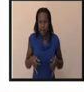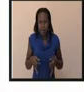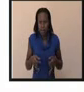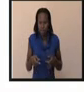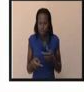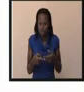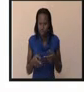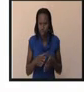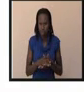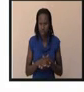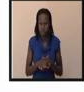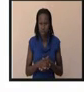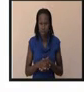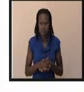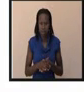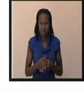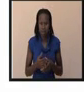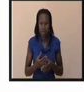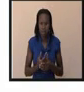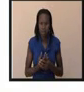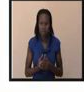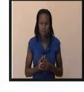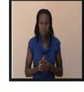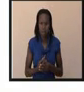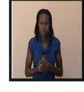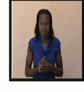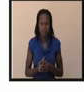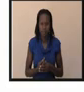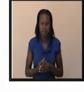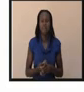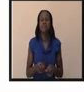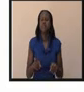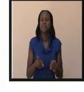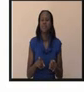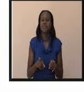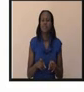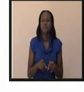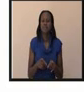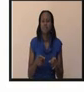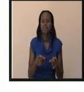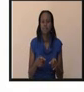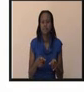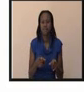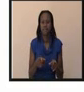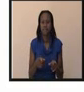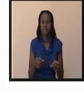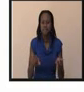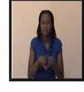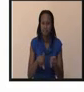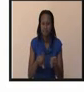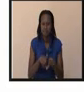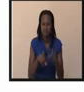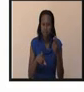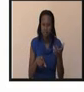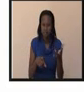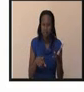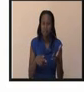gametes. Capital letter B and a small letter b. The same here.